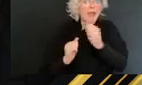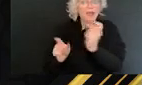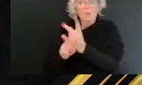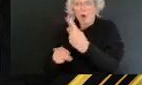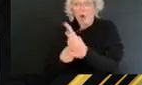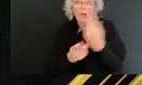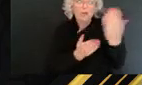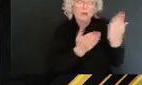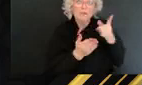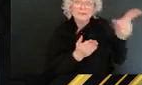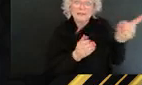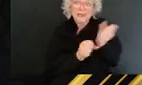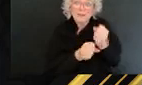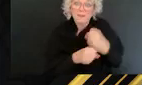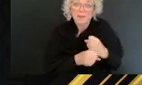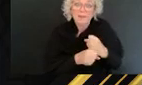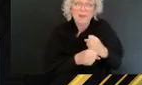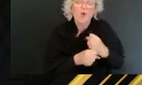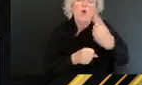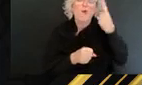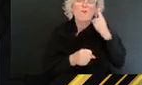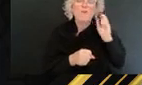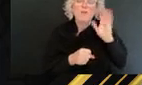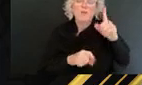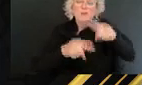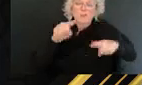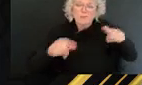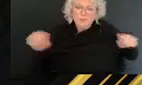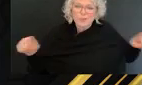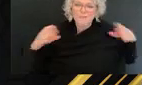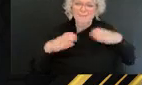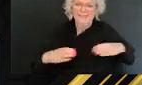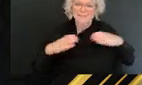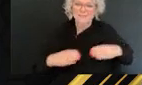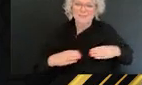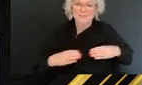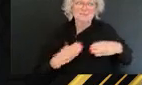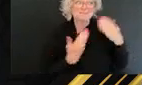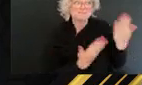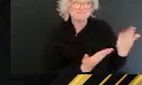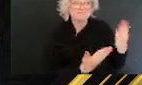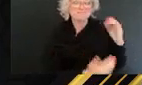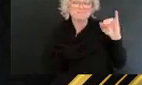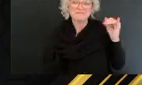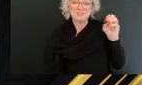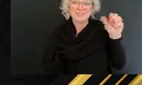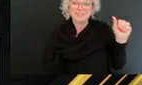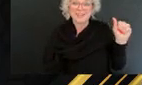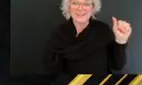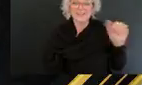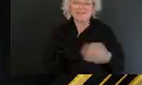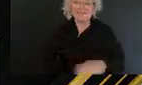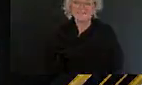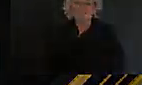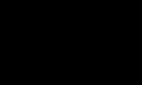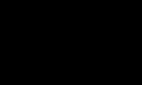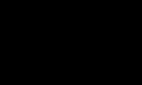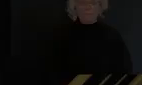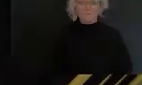and services for their diverse and valued customers. Jessica.